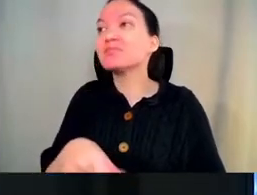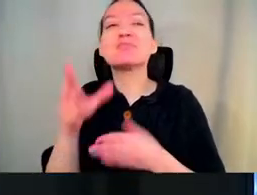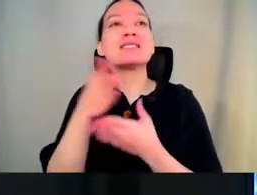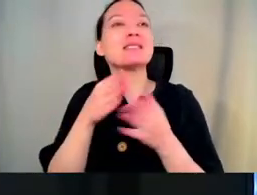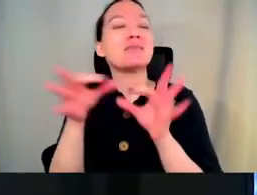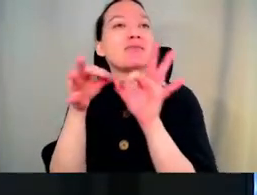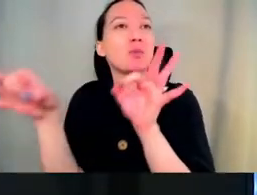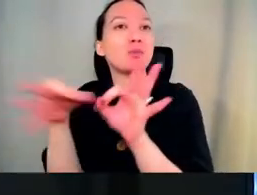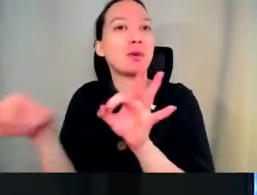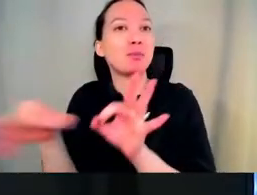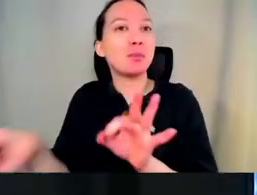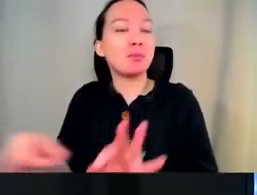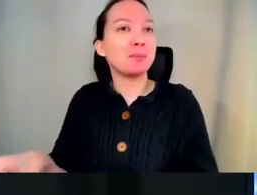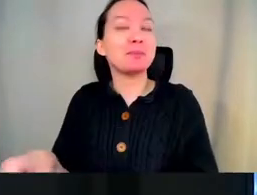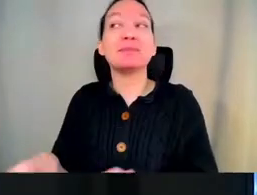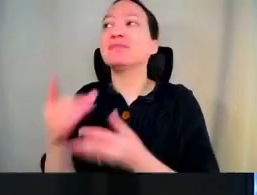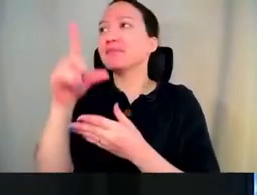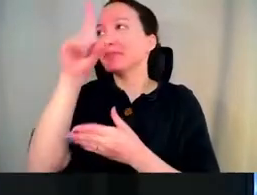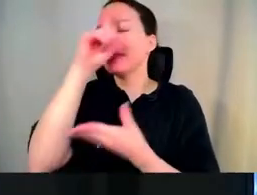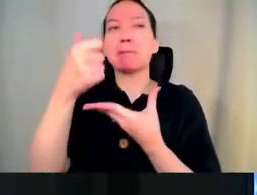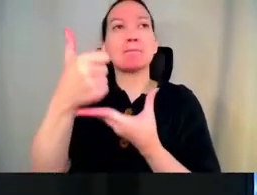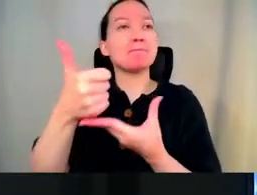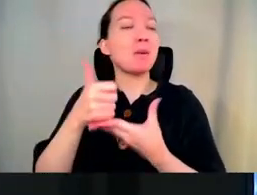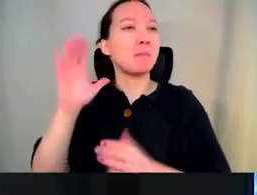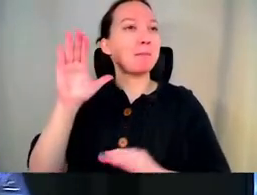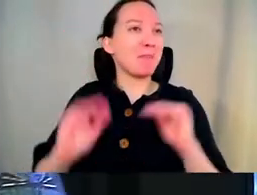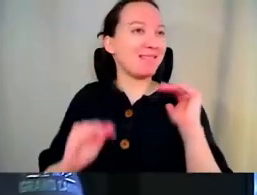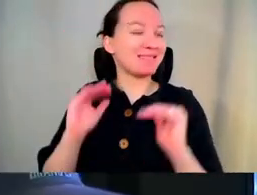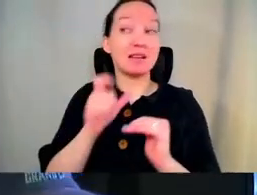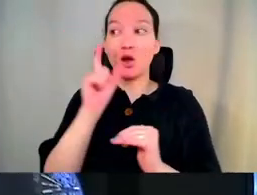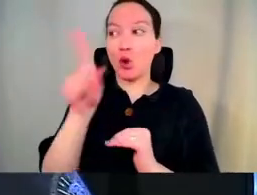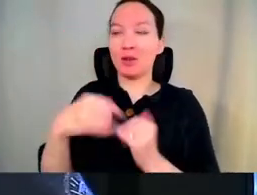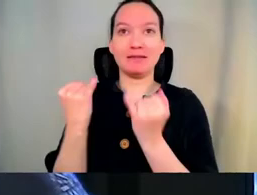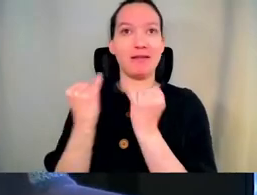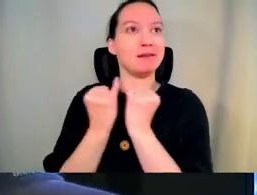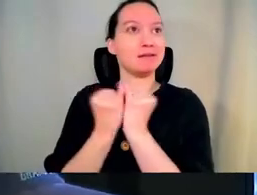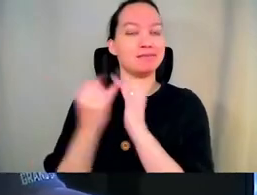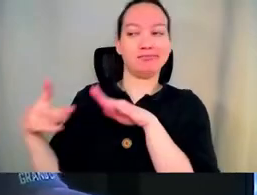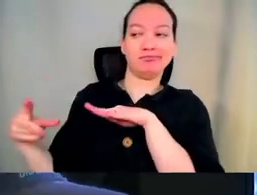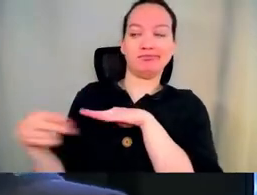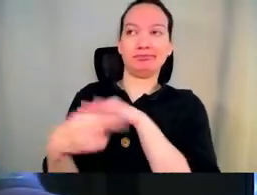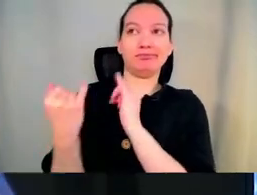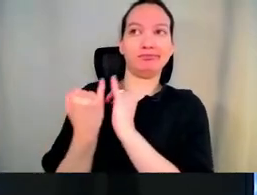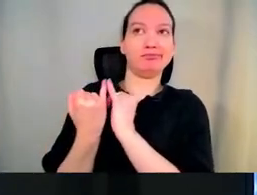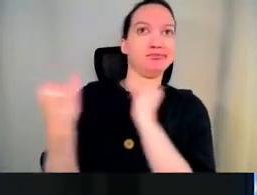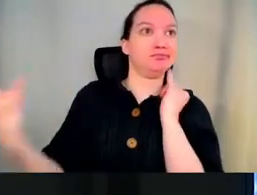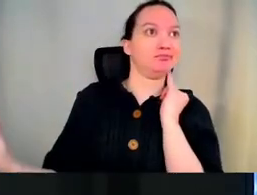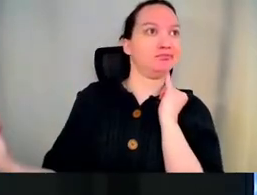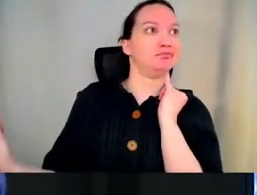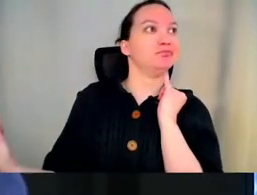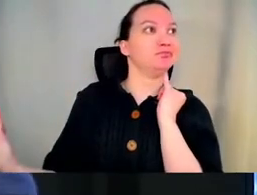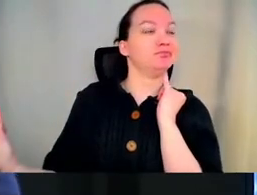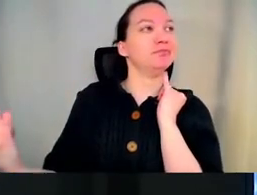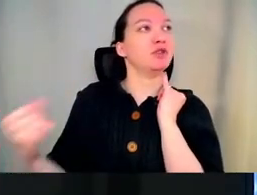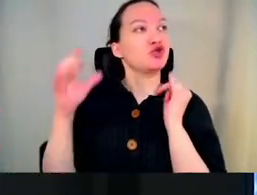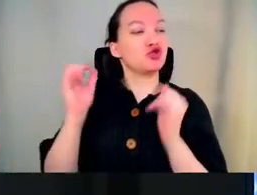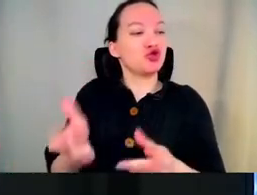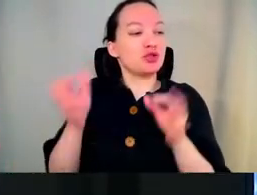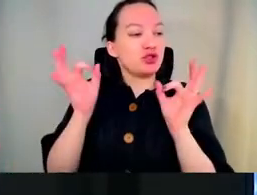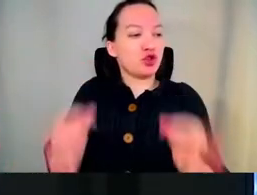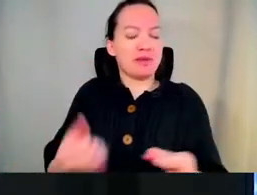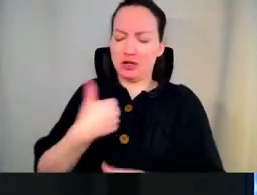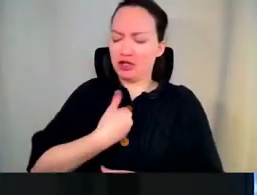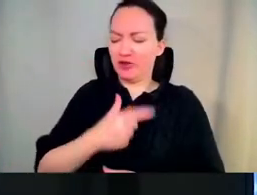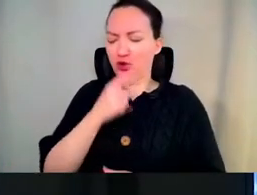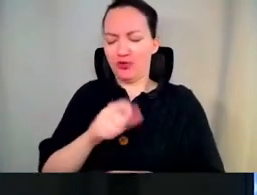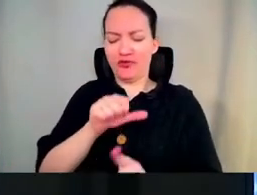verses that are going to help us, I think, balance this, because we're not just trying to isolate from people or cut people out of our lives or to determine ourselves who's foolish and